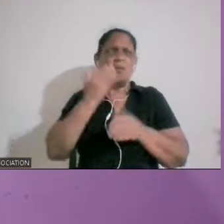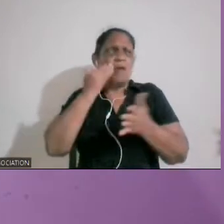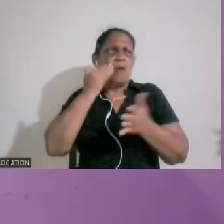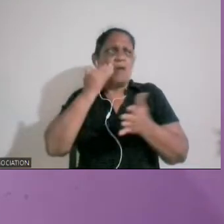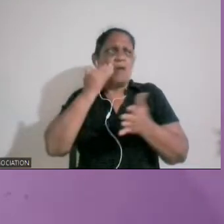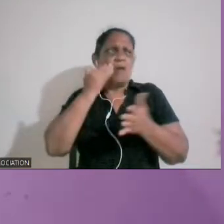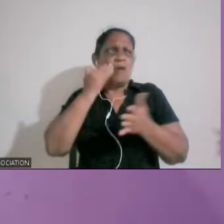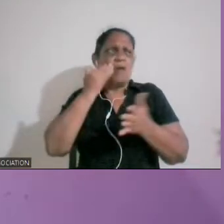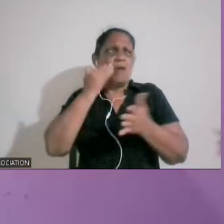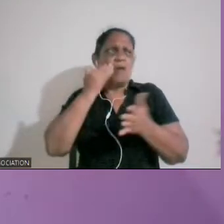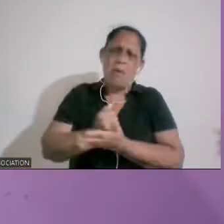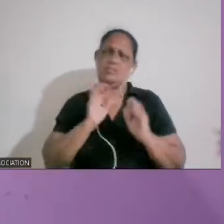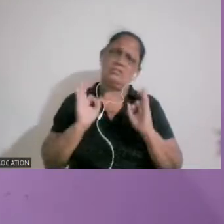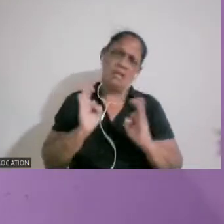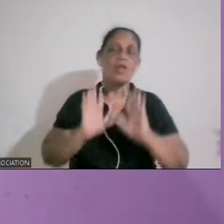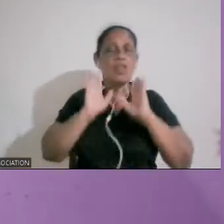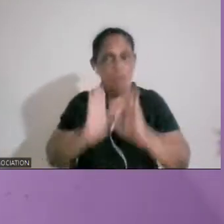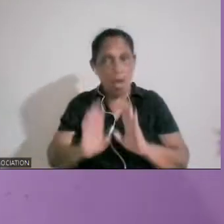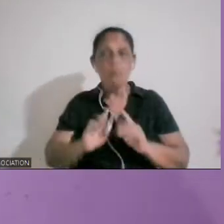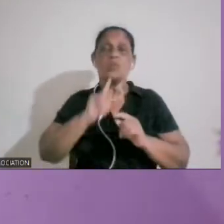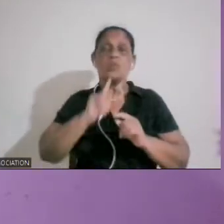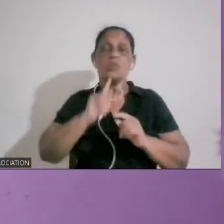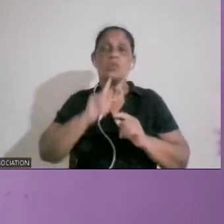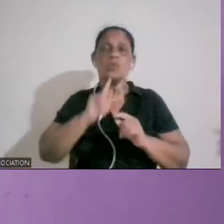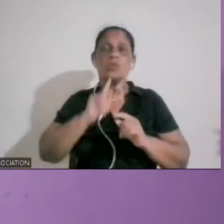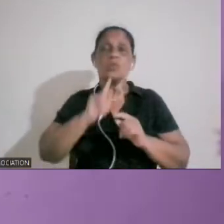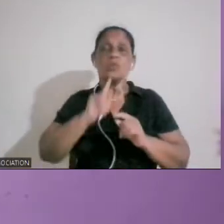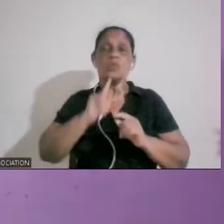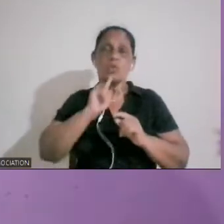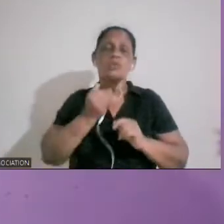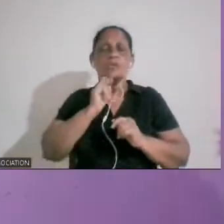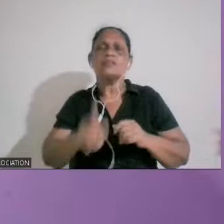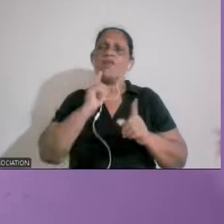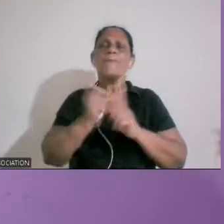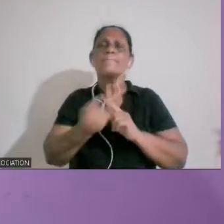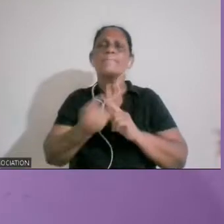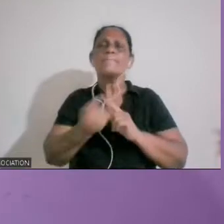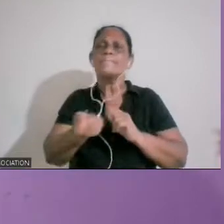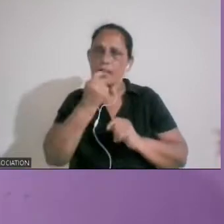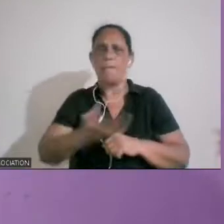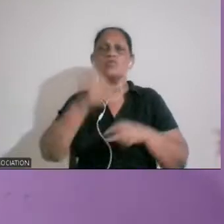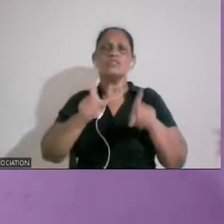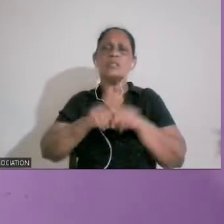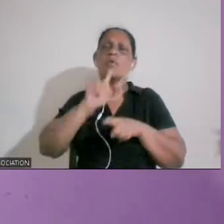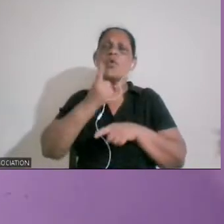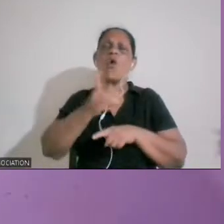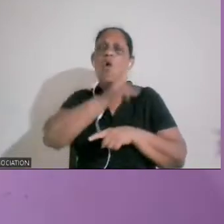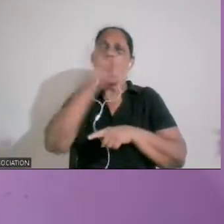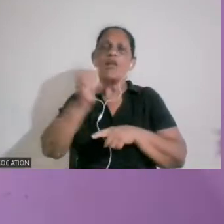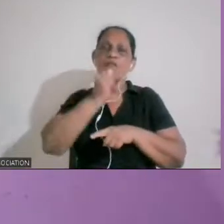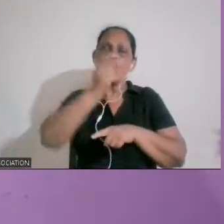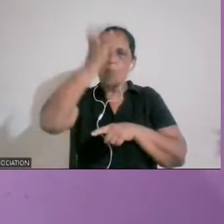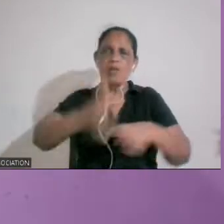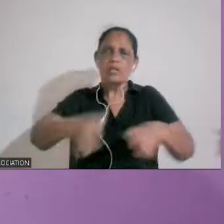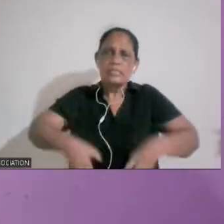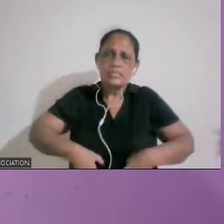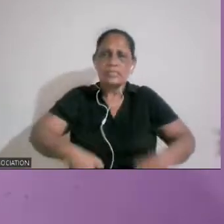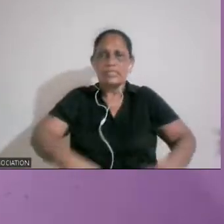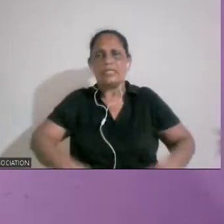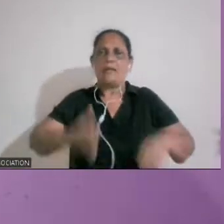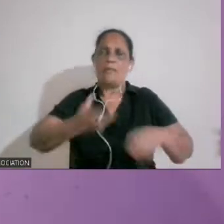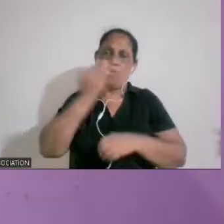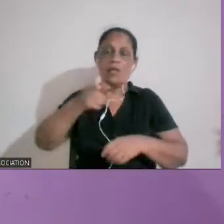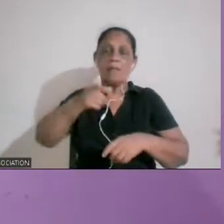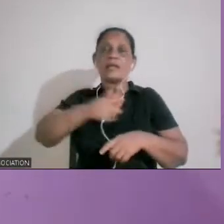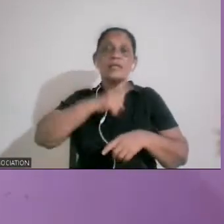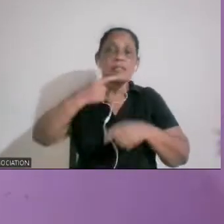some women experience mild cramps, and this is normal, but it should settle for simple analgesics like paracetamol or even applying a hot